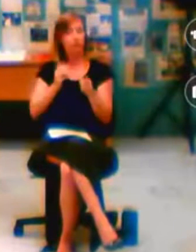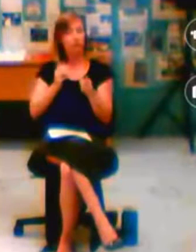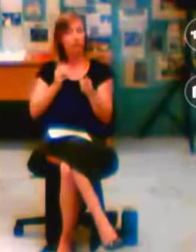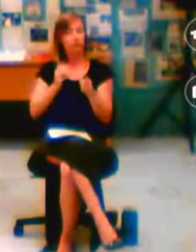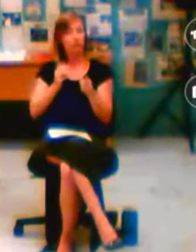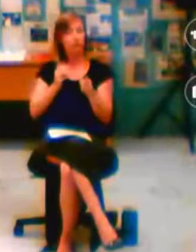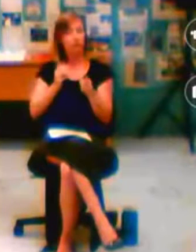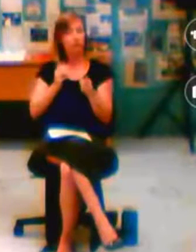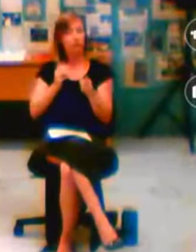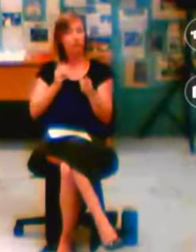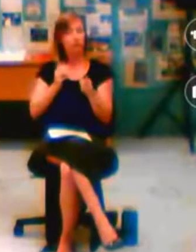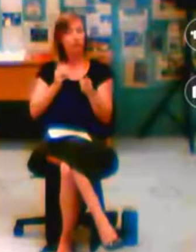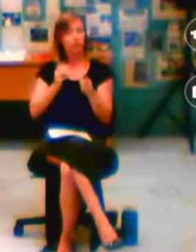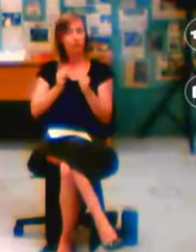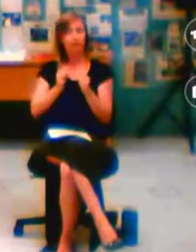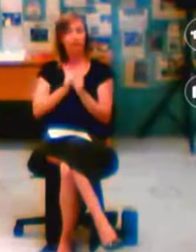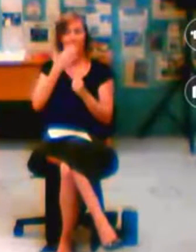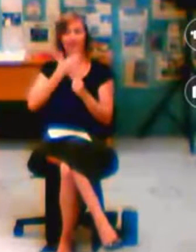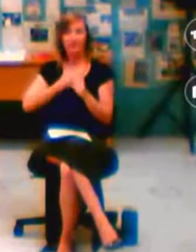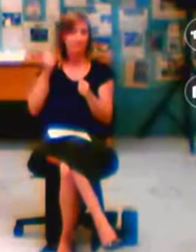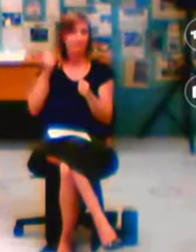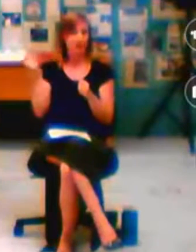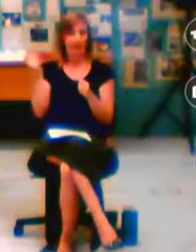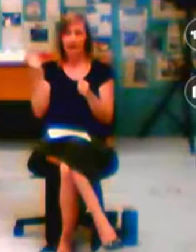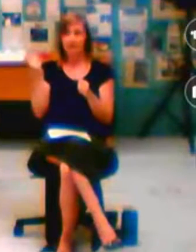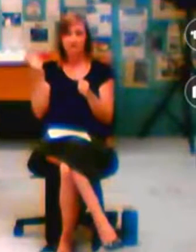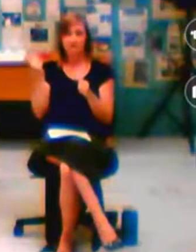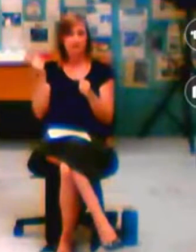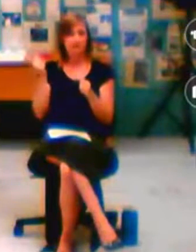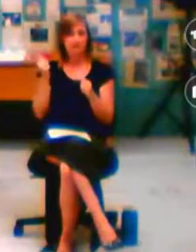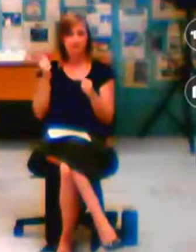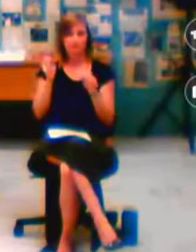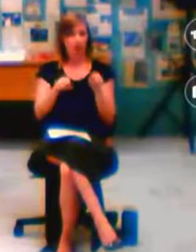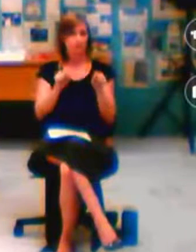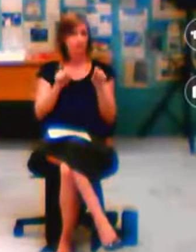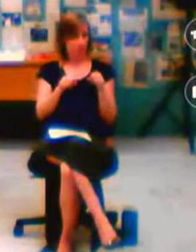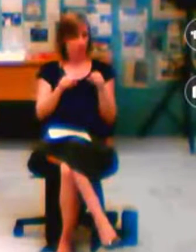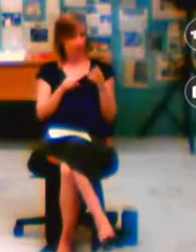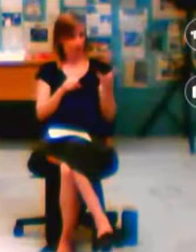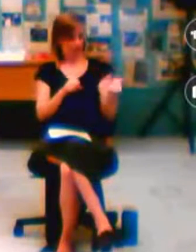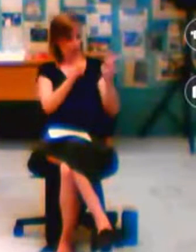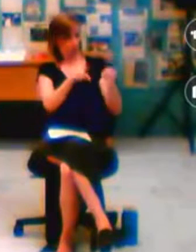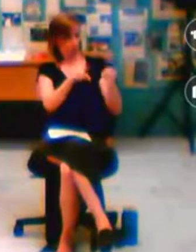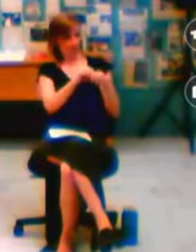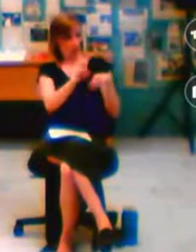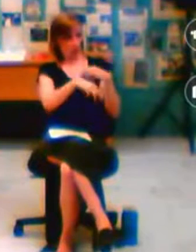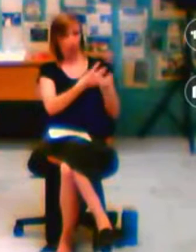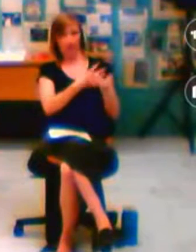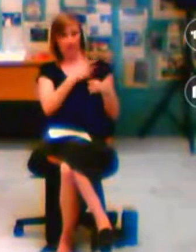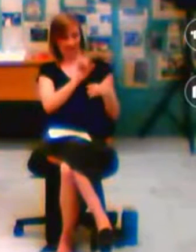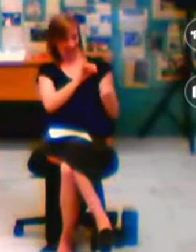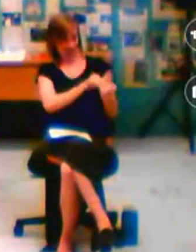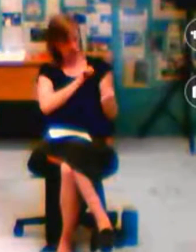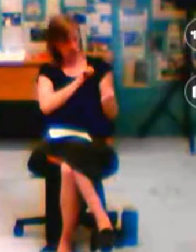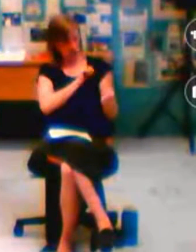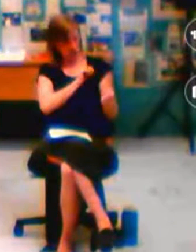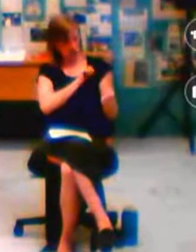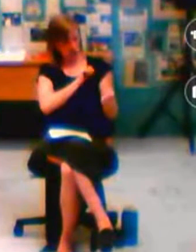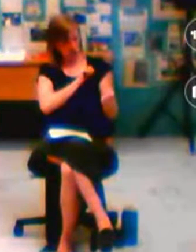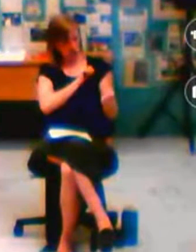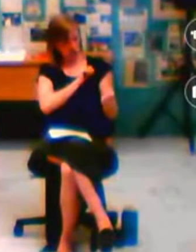consumers to, because patients are the ones that understand their care, not, you know, some bureaucrat sitting in an office setting